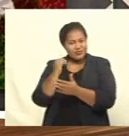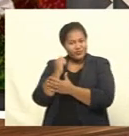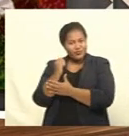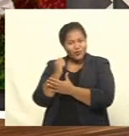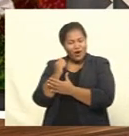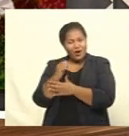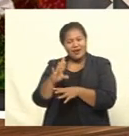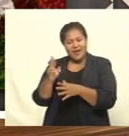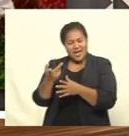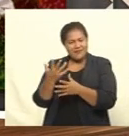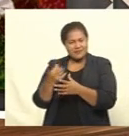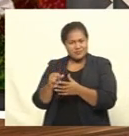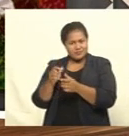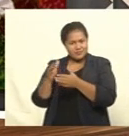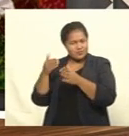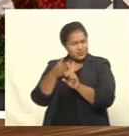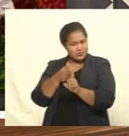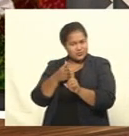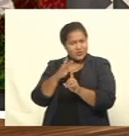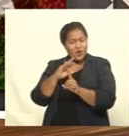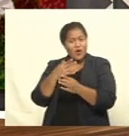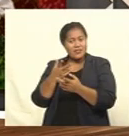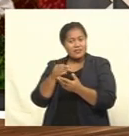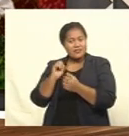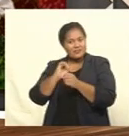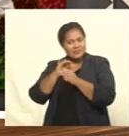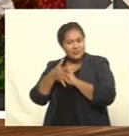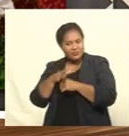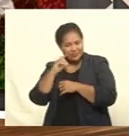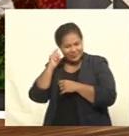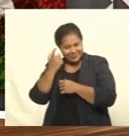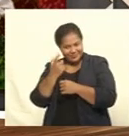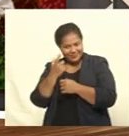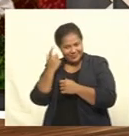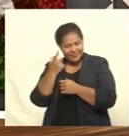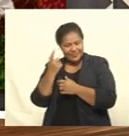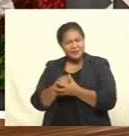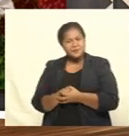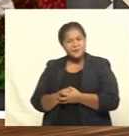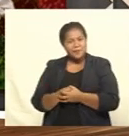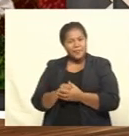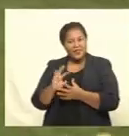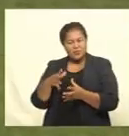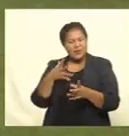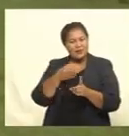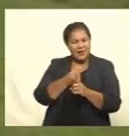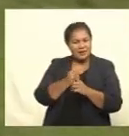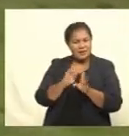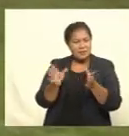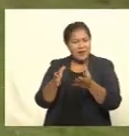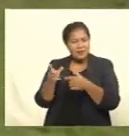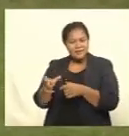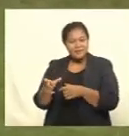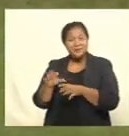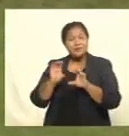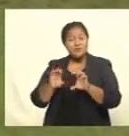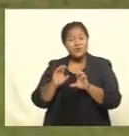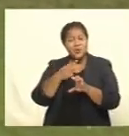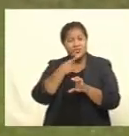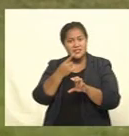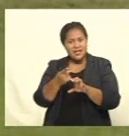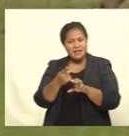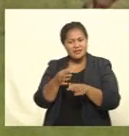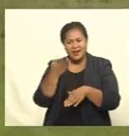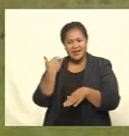its team, they are also concerned about the impact the current situation will have on its players. Coach Ravnil Pratap says as seen last